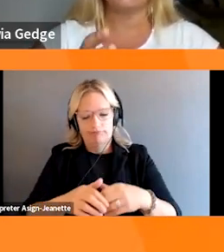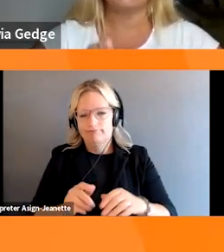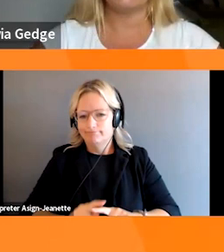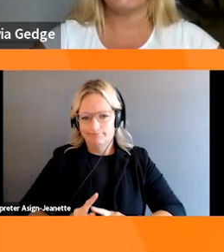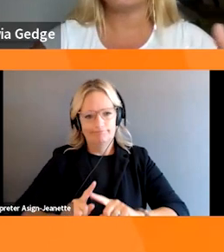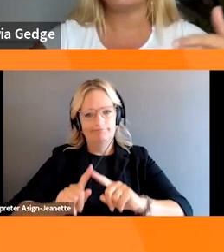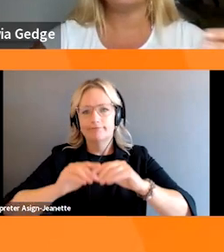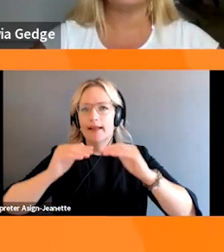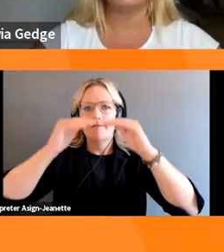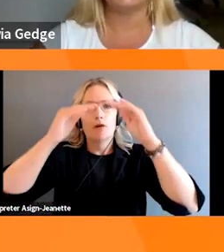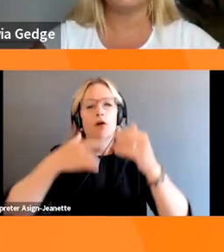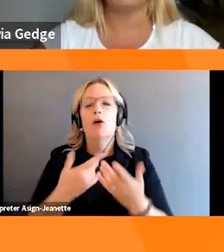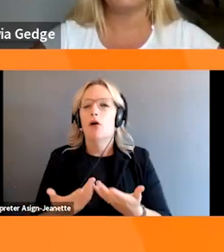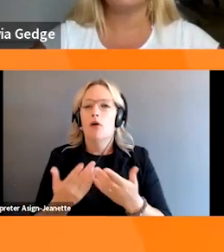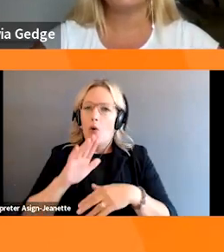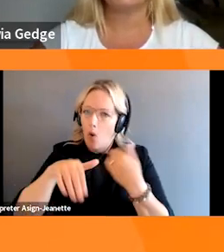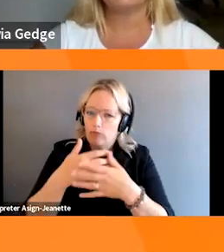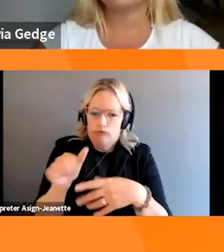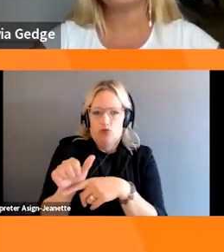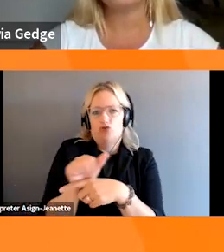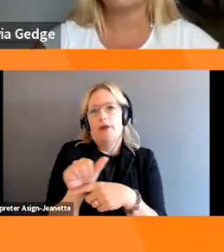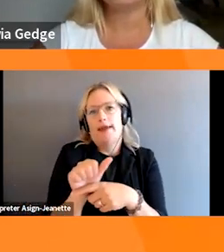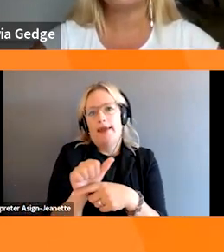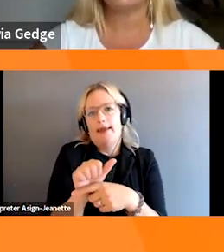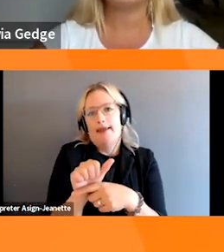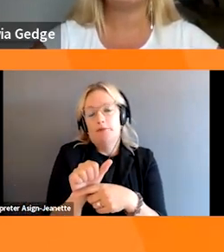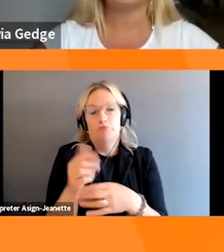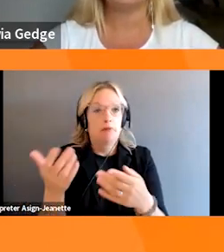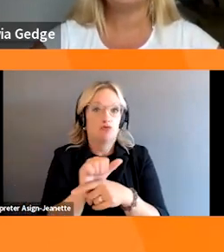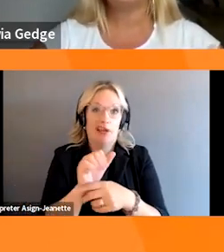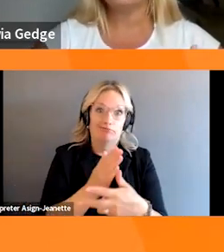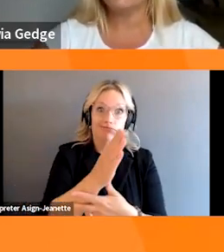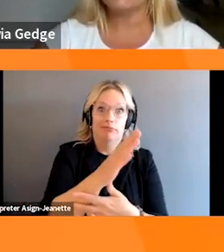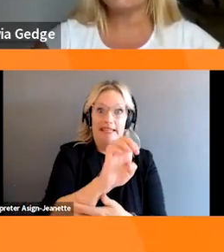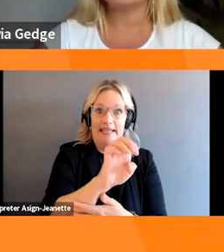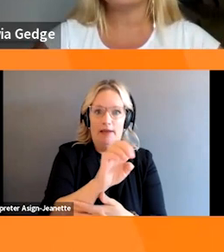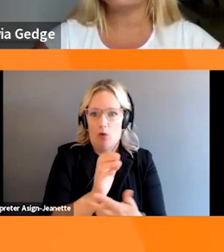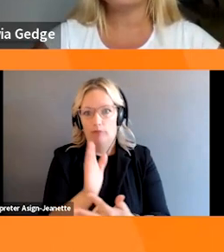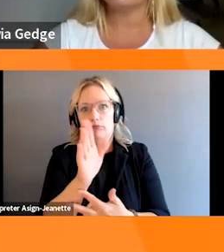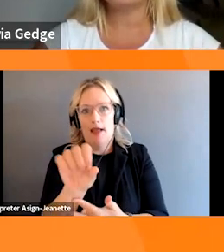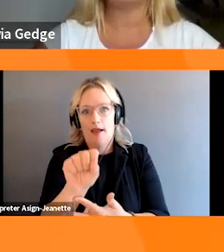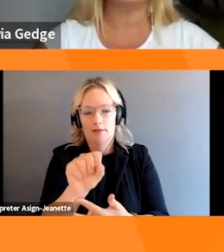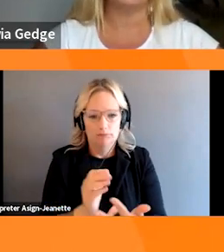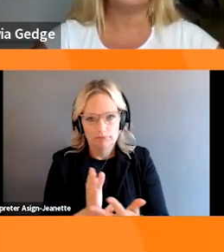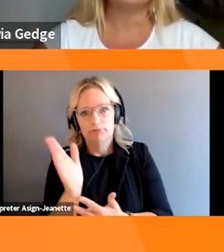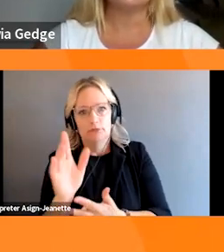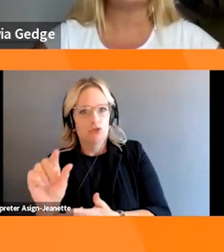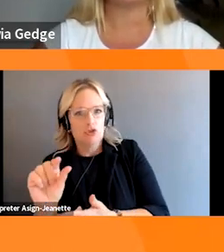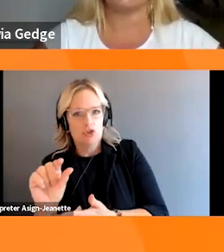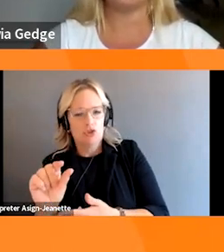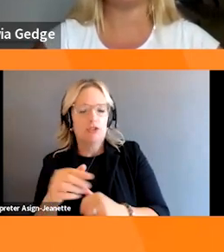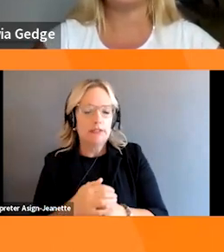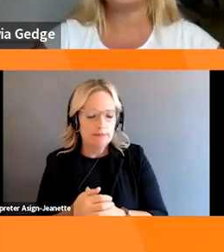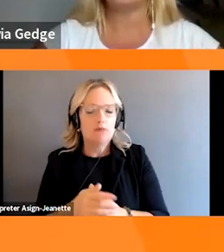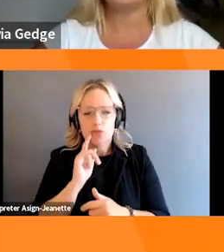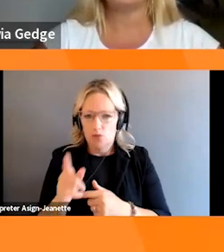of, environment, social, or governance, there will be different things that will be important and relevant to your business